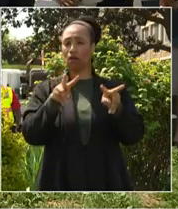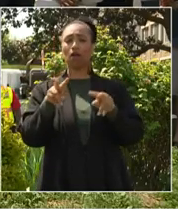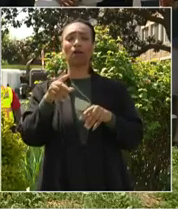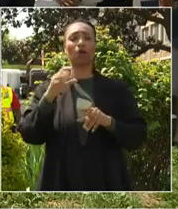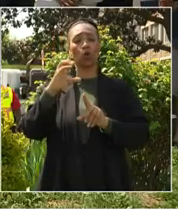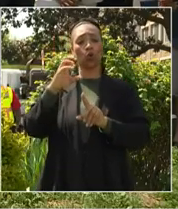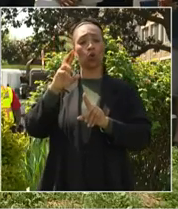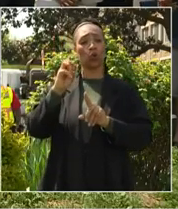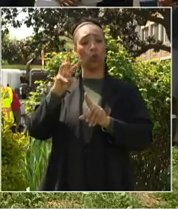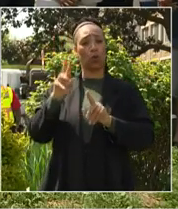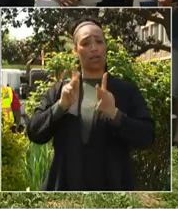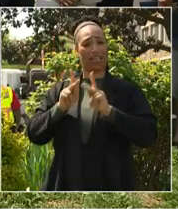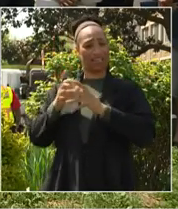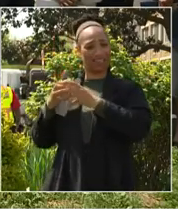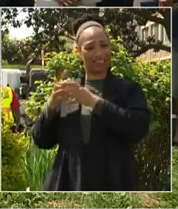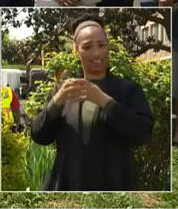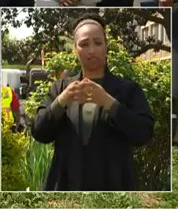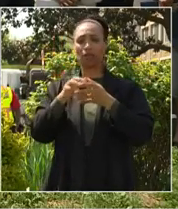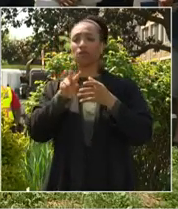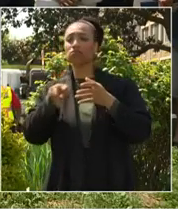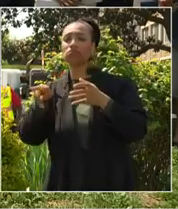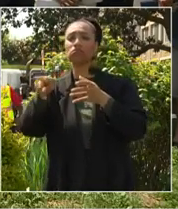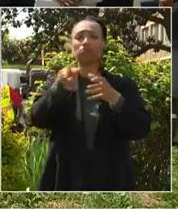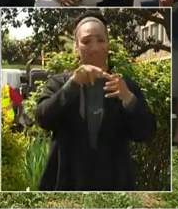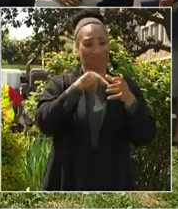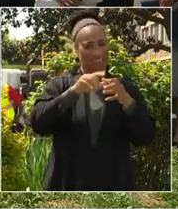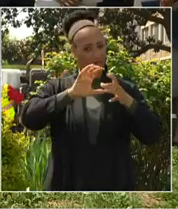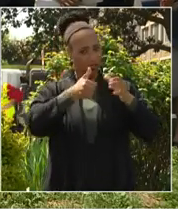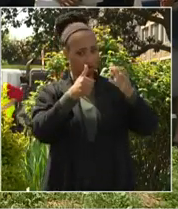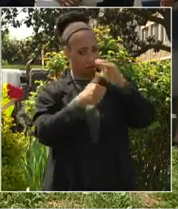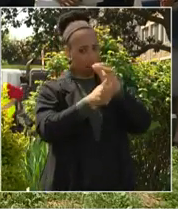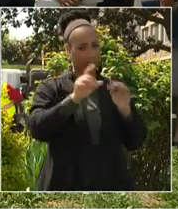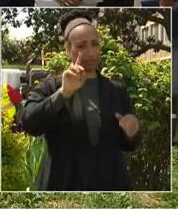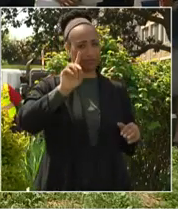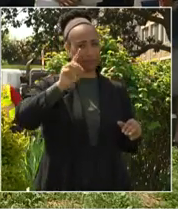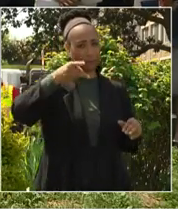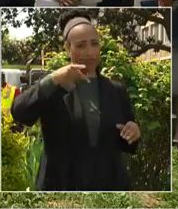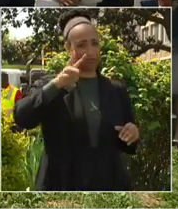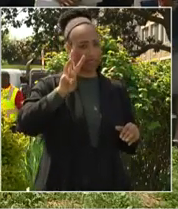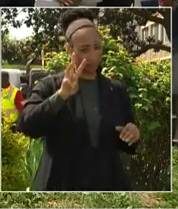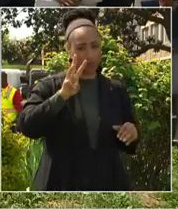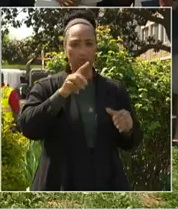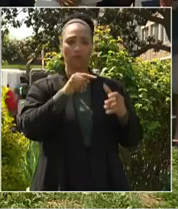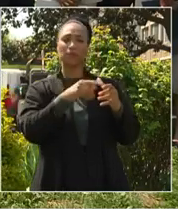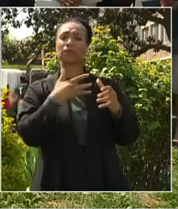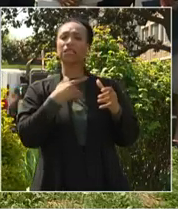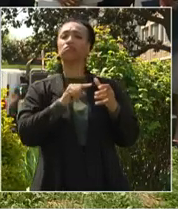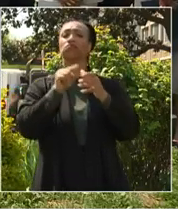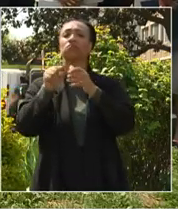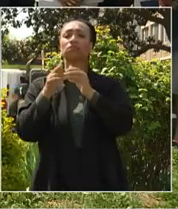crew that is on a lot of main thoroughfares where we have a lot of litter. So that's the crew you probably saw.